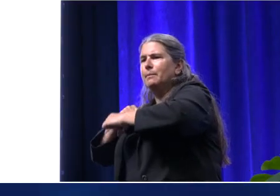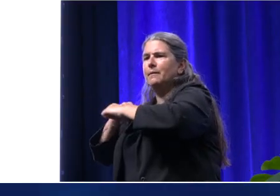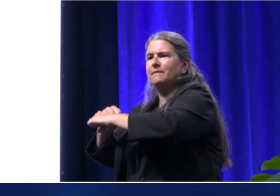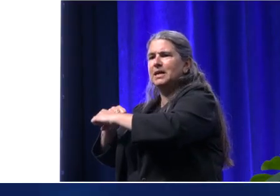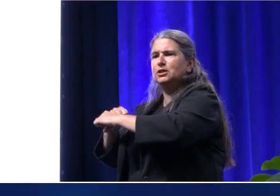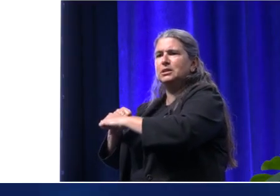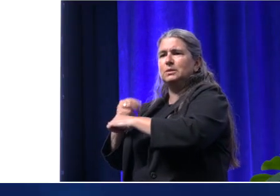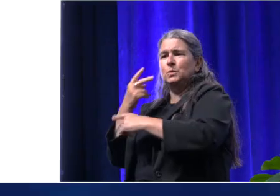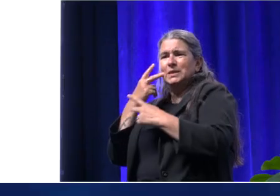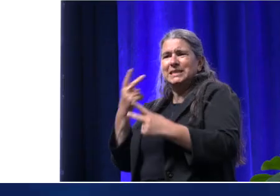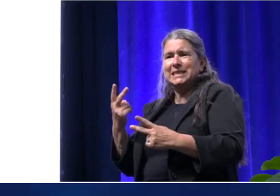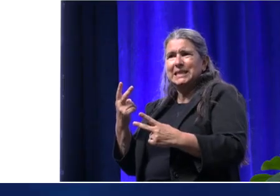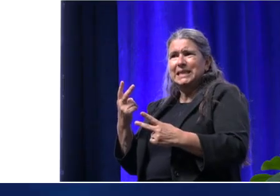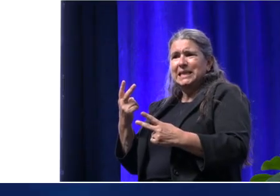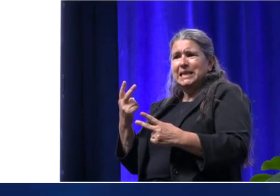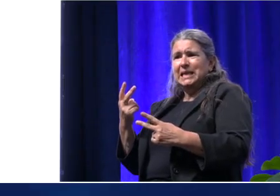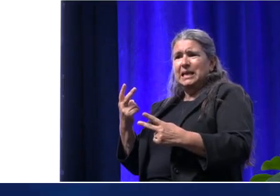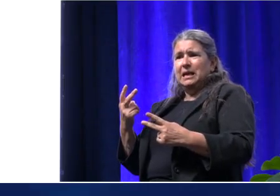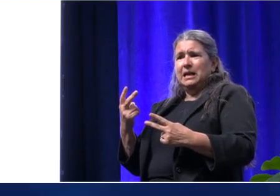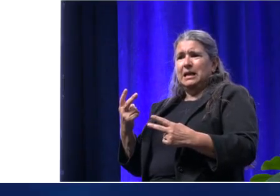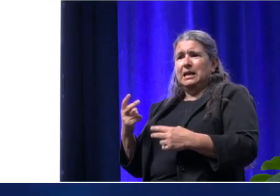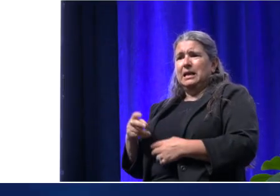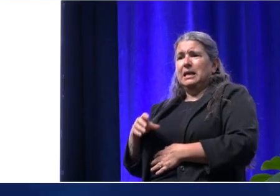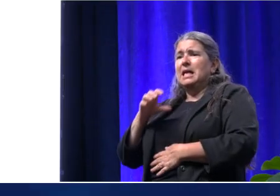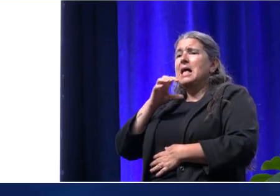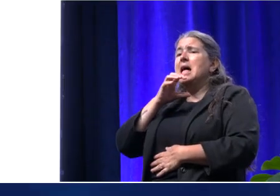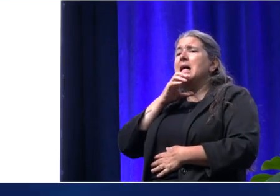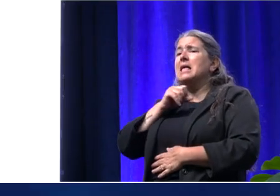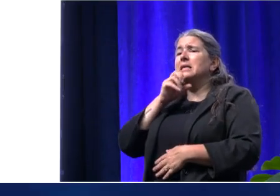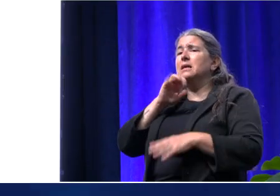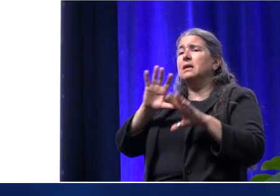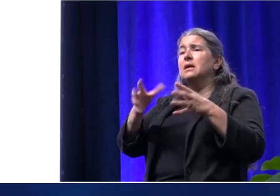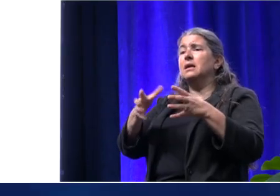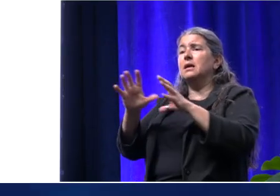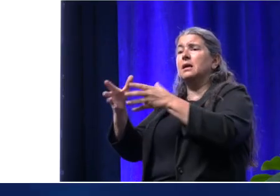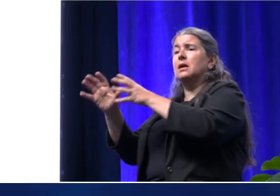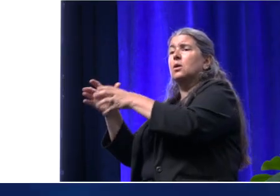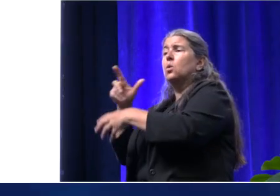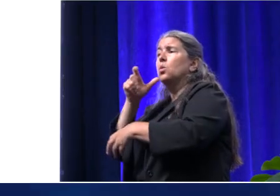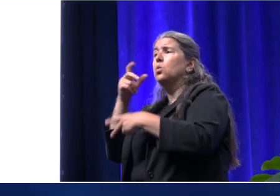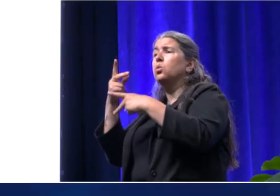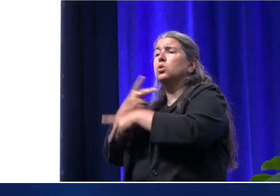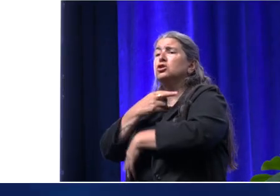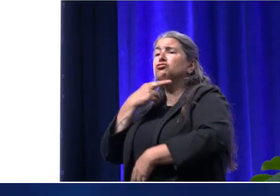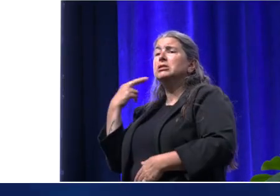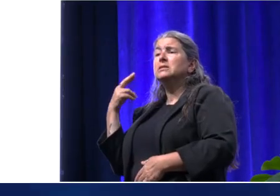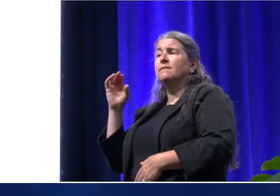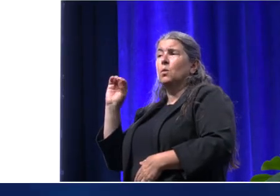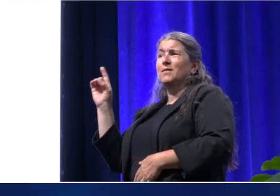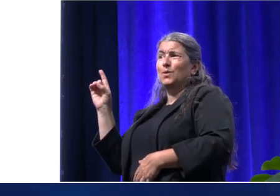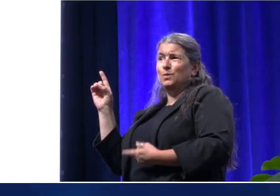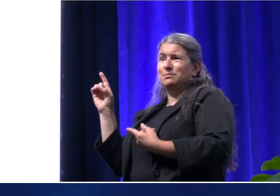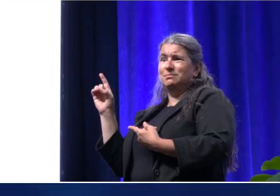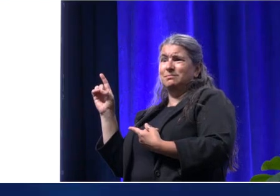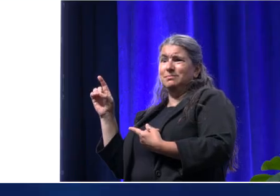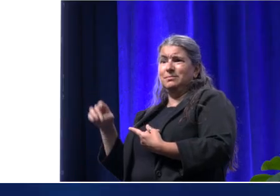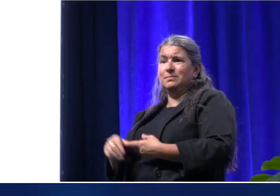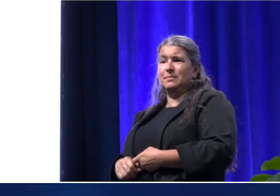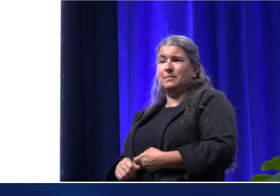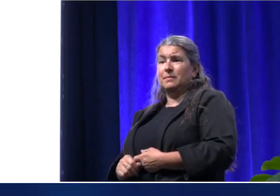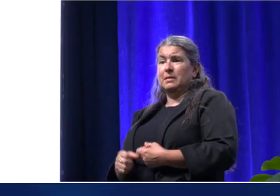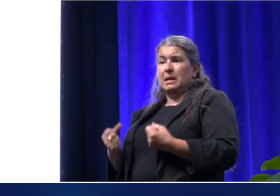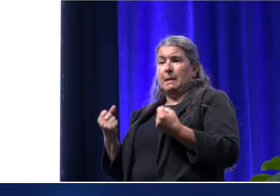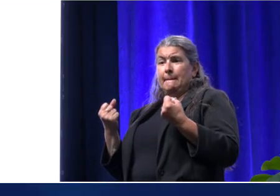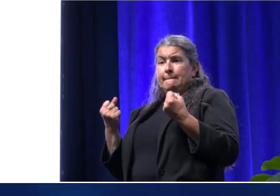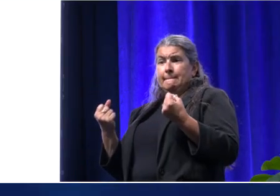is an aging of our populations at highest risk of an overdose. And conversely, the number of overdose deaths